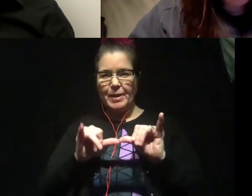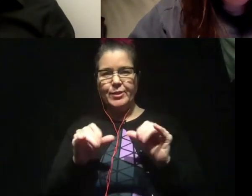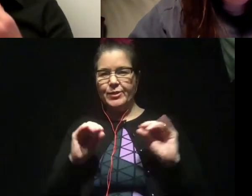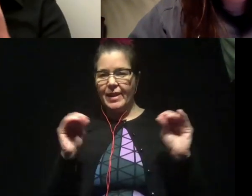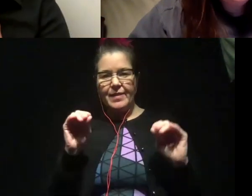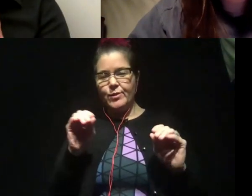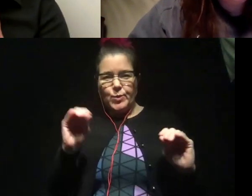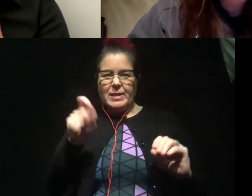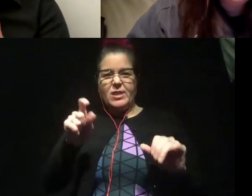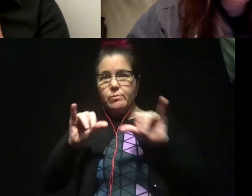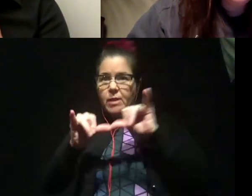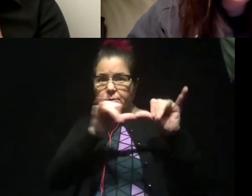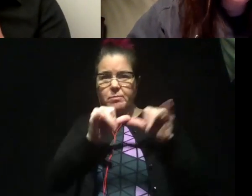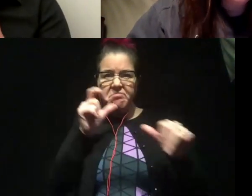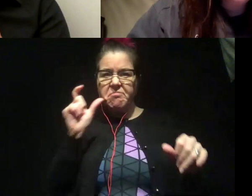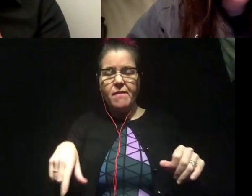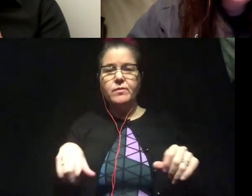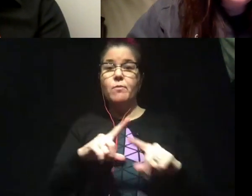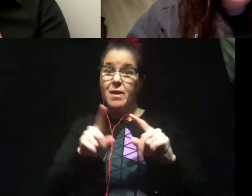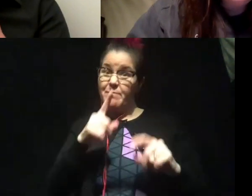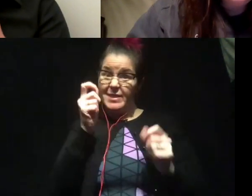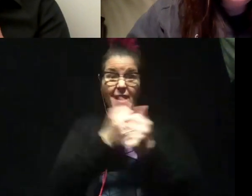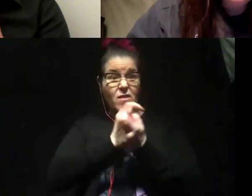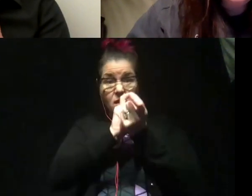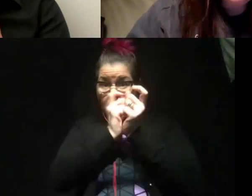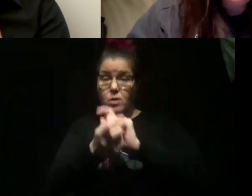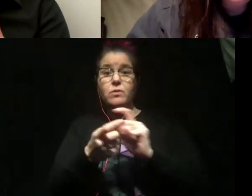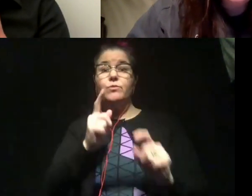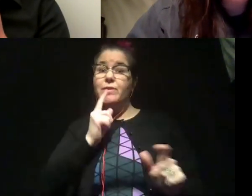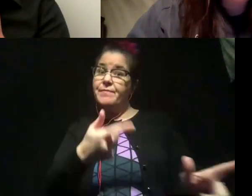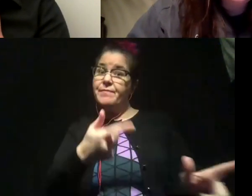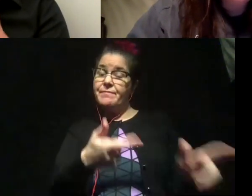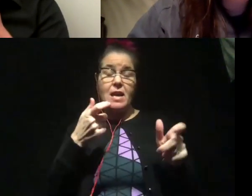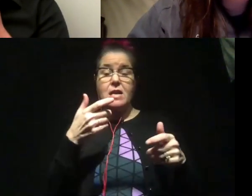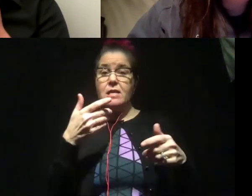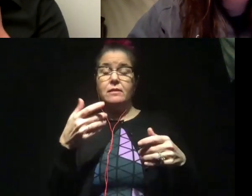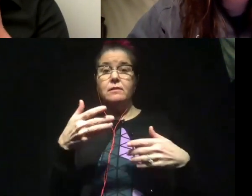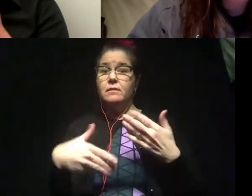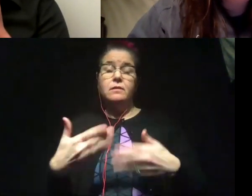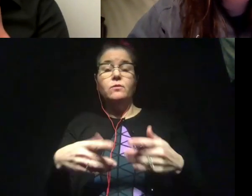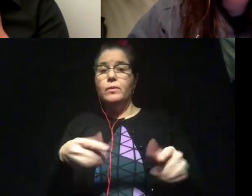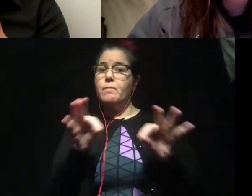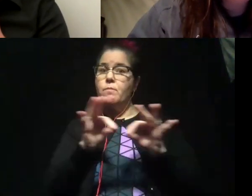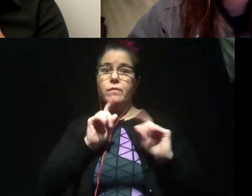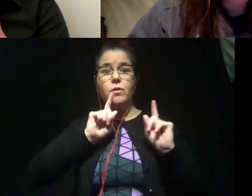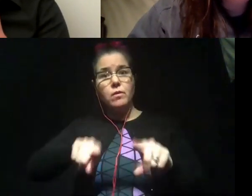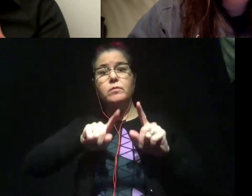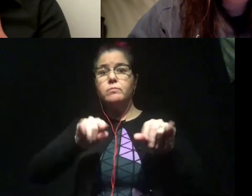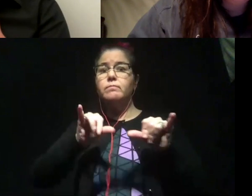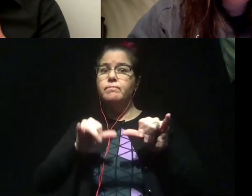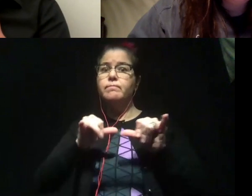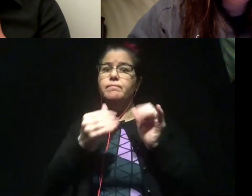need for as many measurements as we're taking. But since everything's changing really fast, it's really important for us to be out there and get these kind of